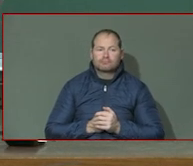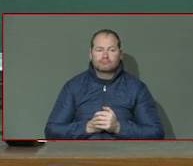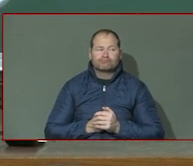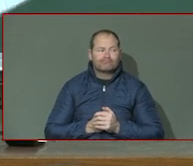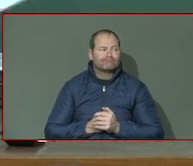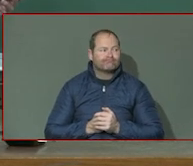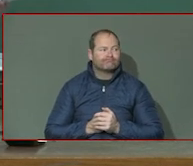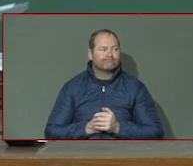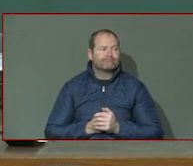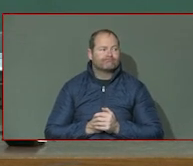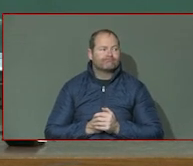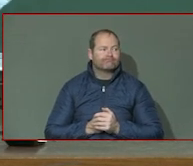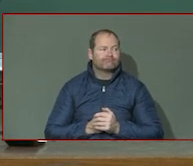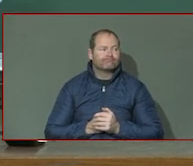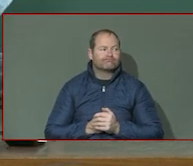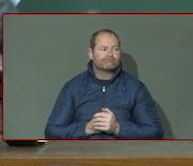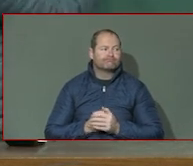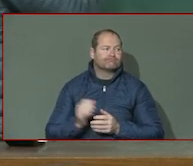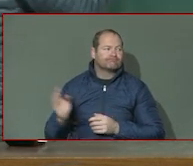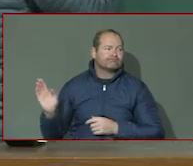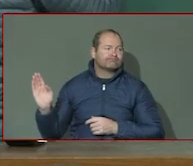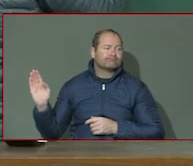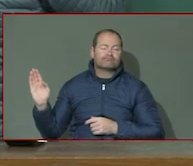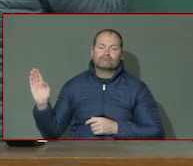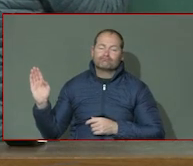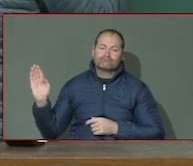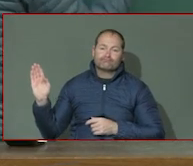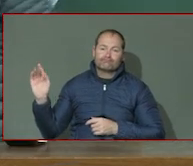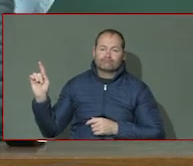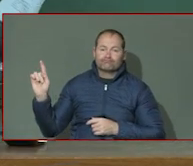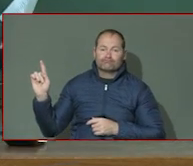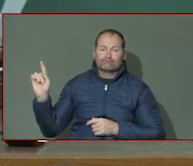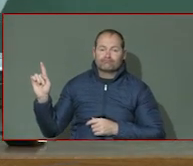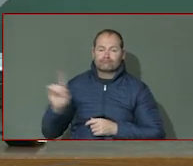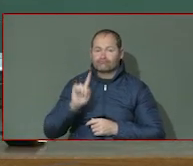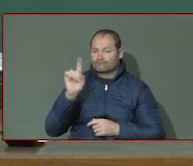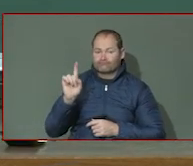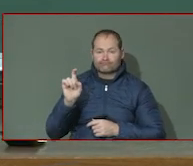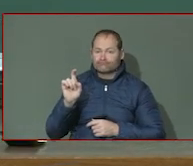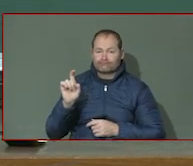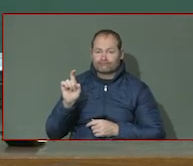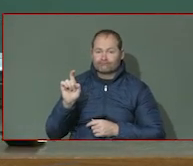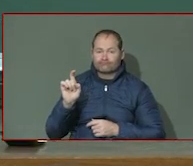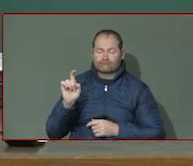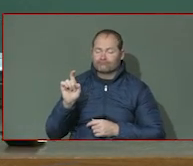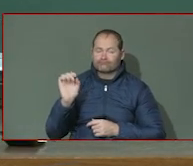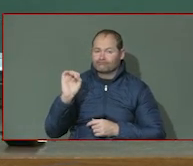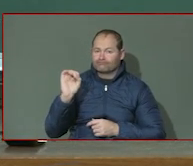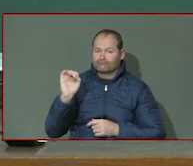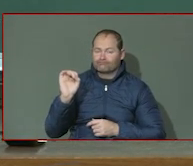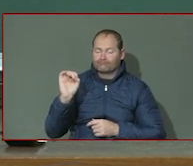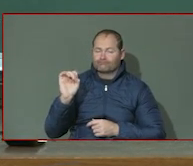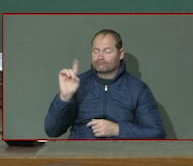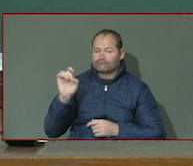They do not give us the interim dividend, the one. Here is a question mark. And then they say